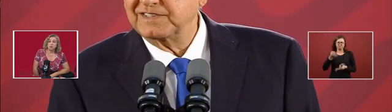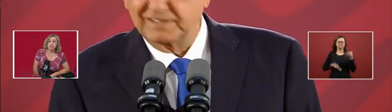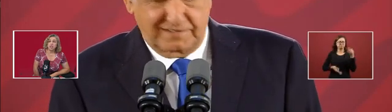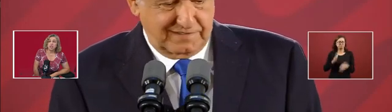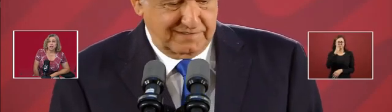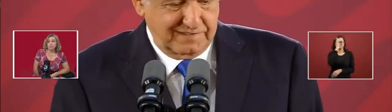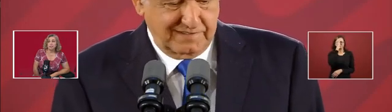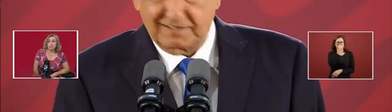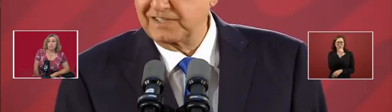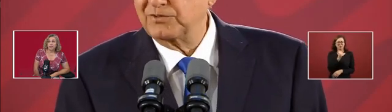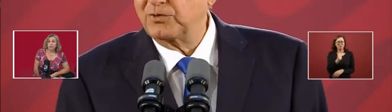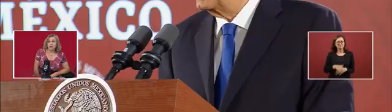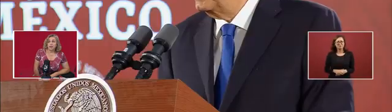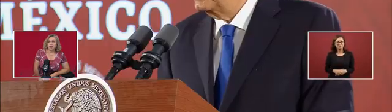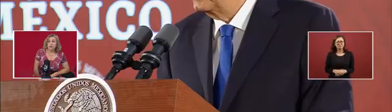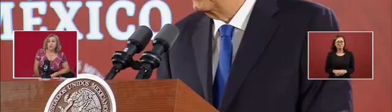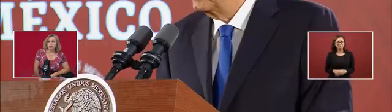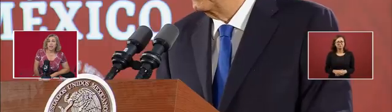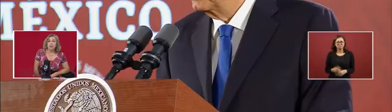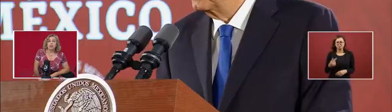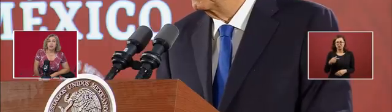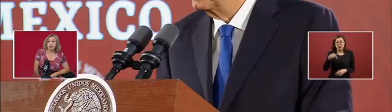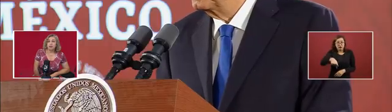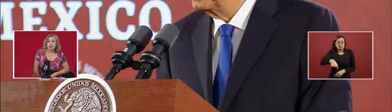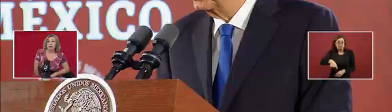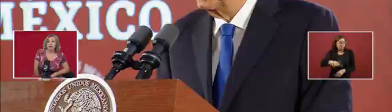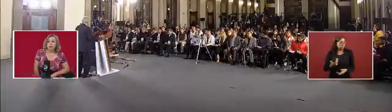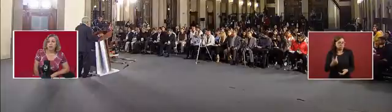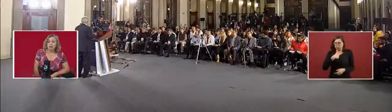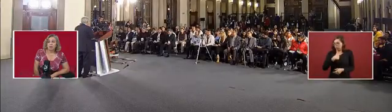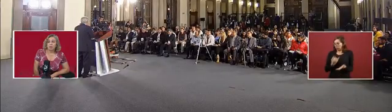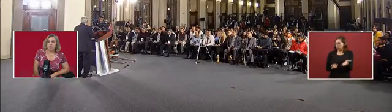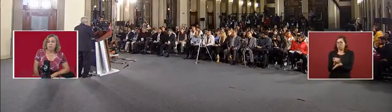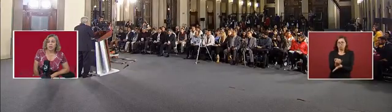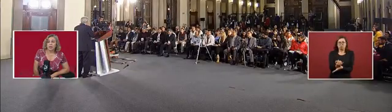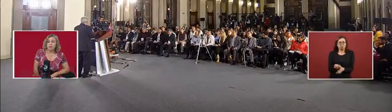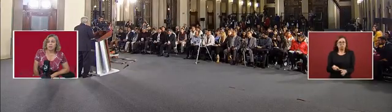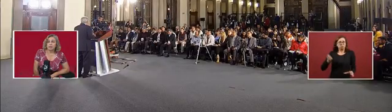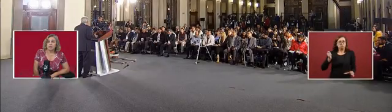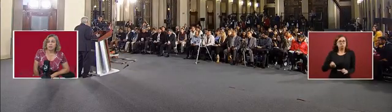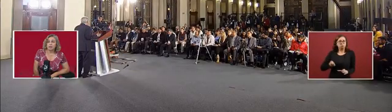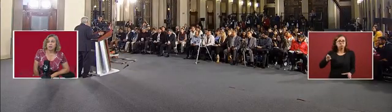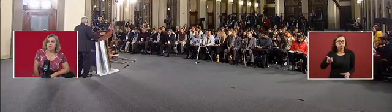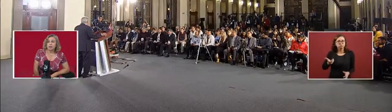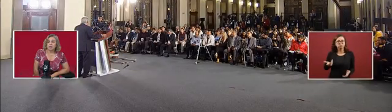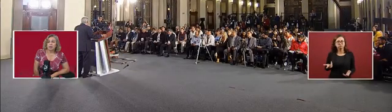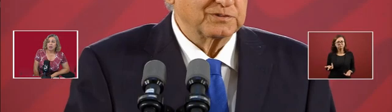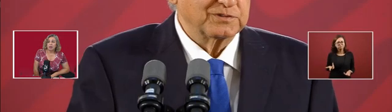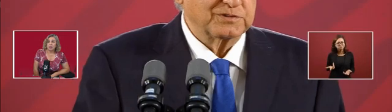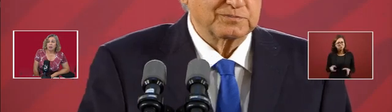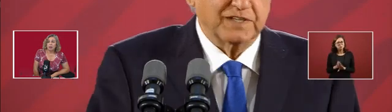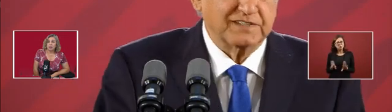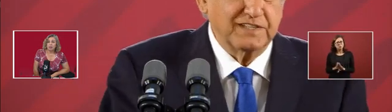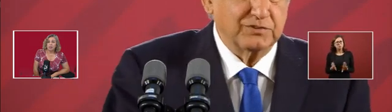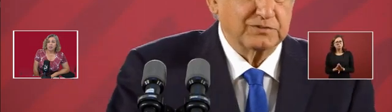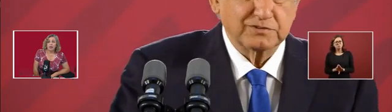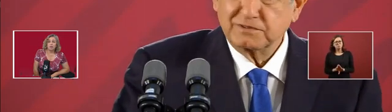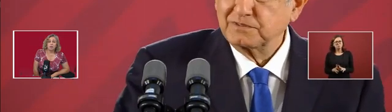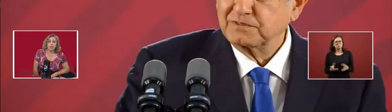quiero preguntar si su gobierno, if your tras la government, negociación con los with the empresarios, negotiation of the businessmen, are you going